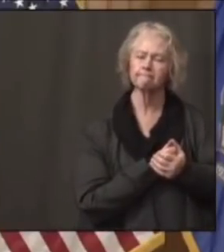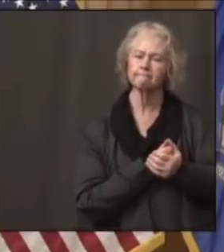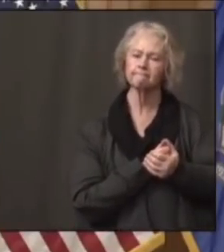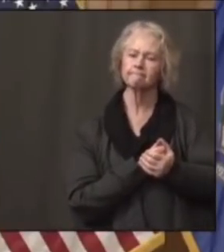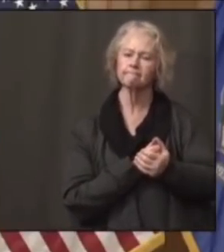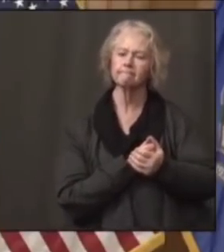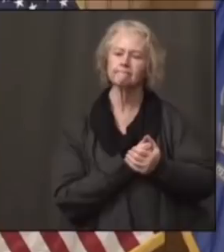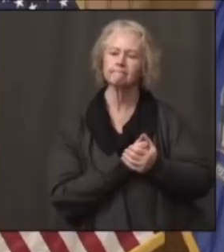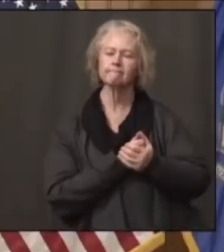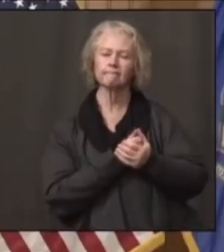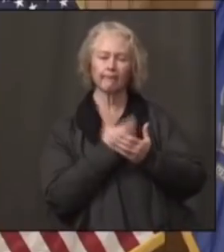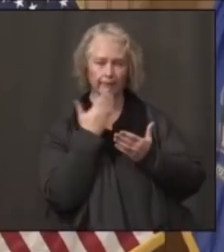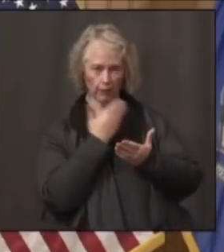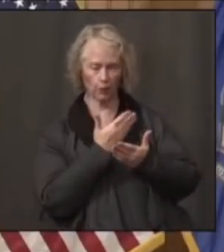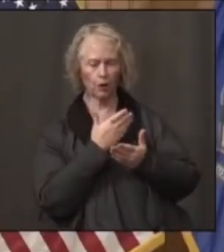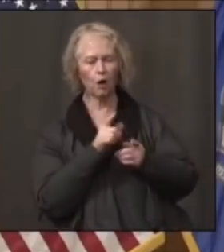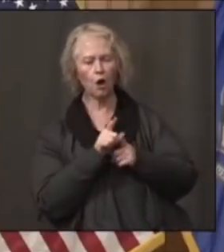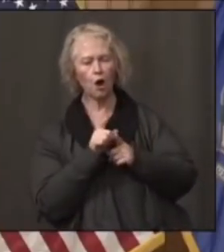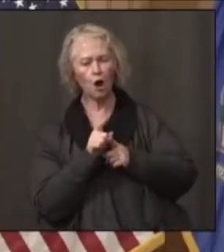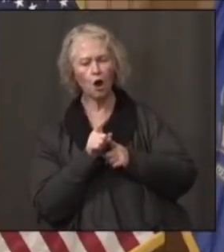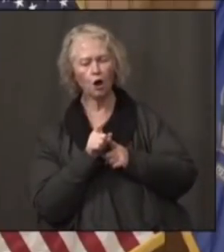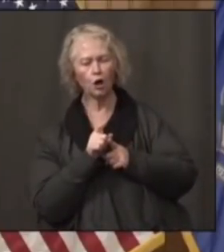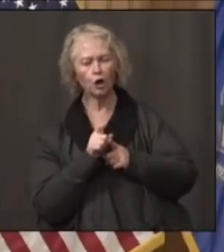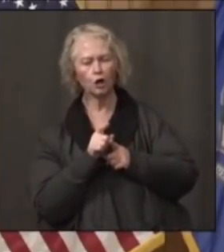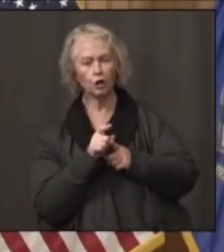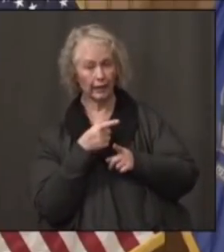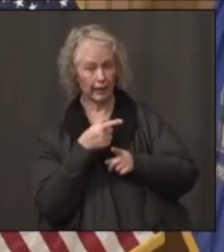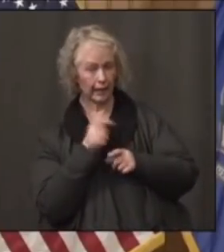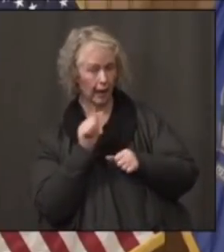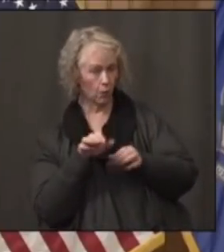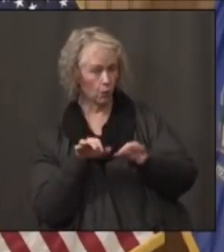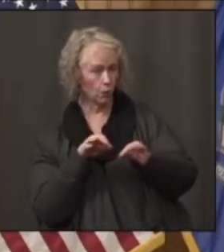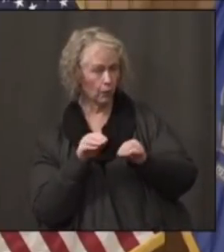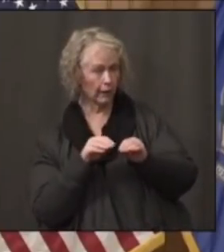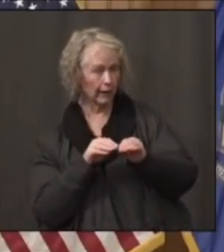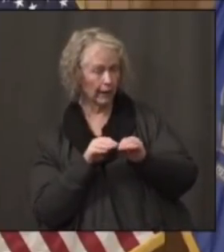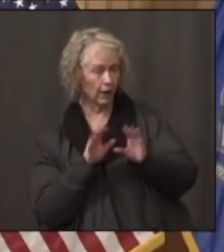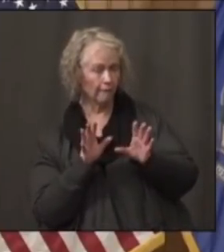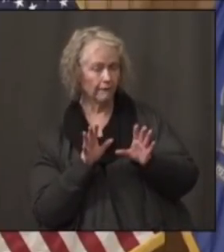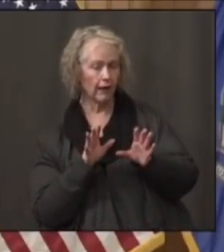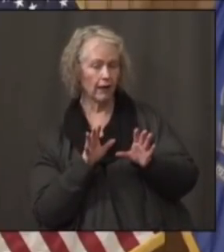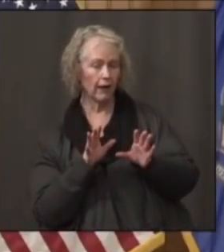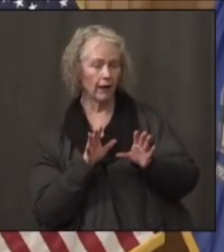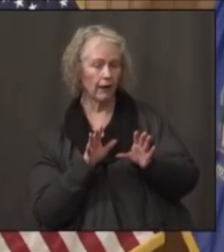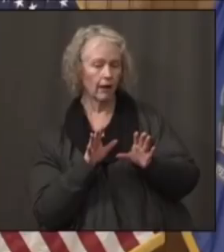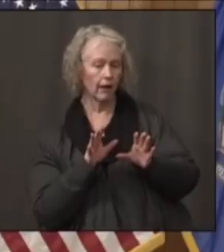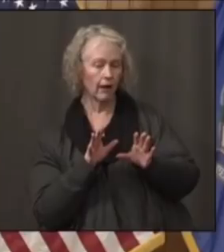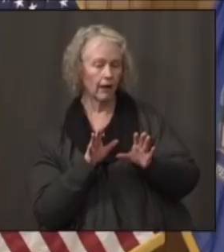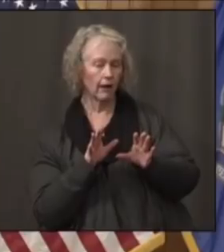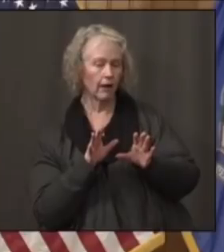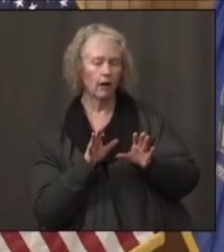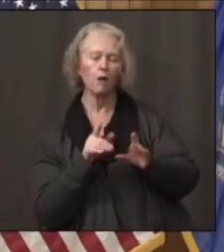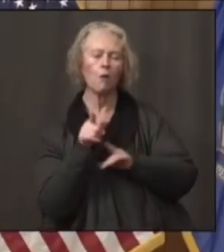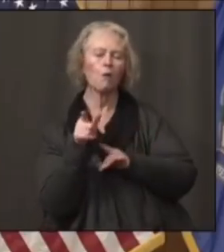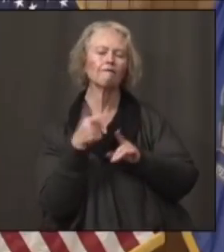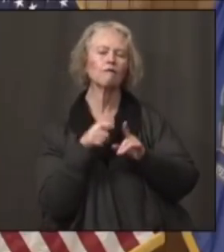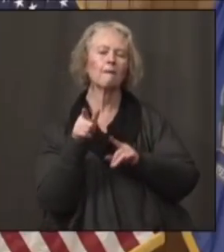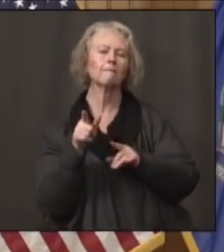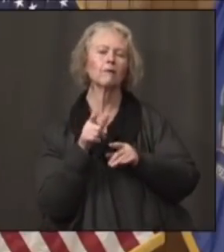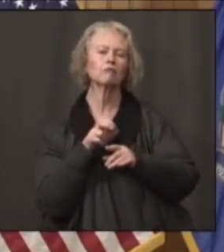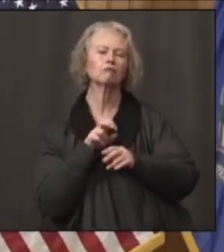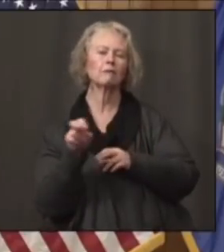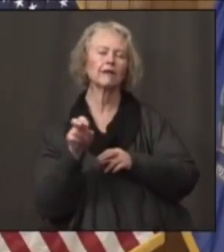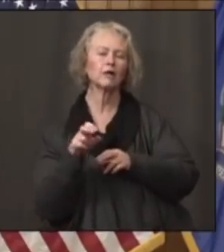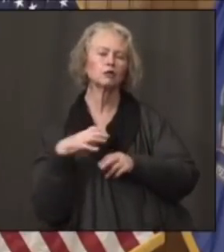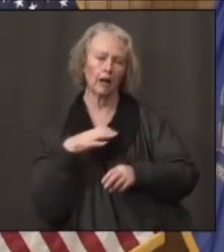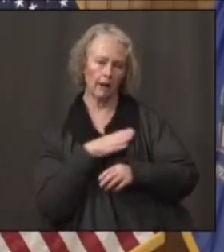Okay, thanks. I was also hoping to get a clarification from the the transportation commissioner. He